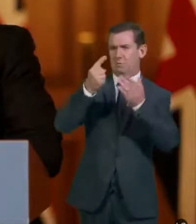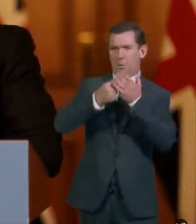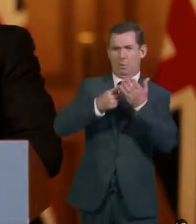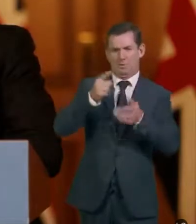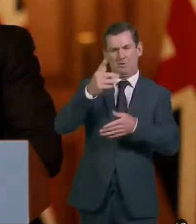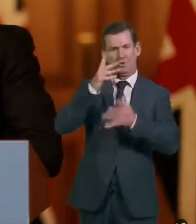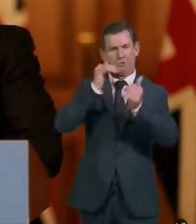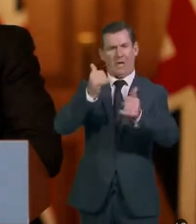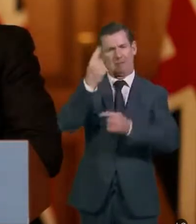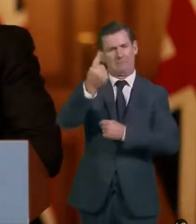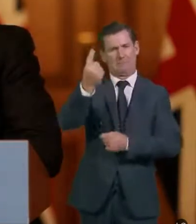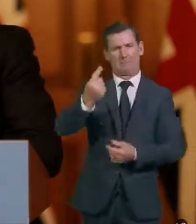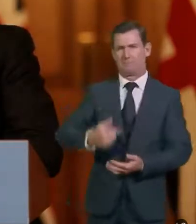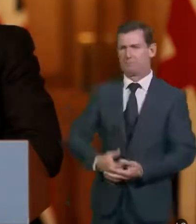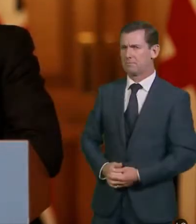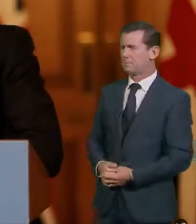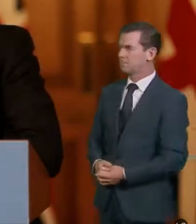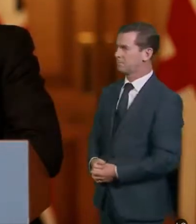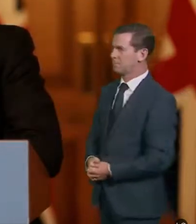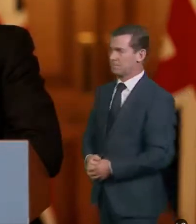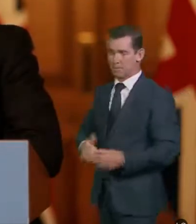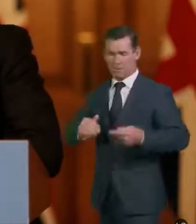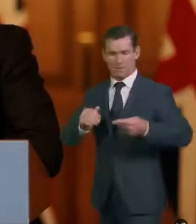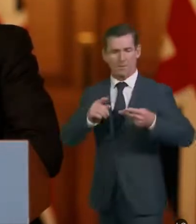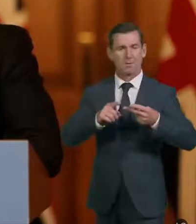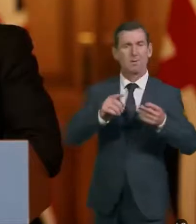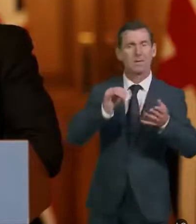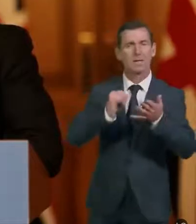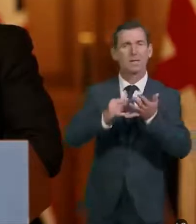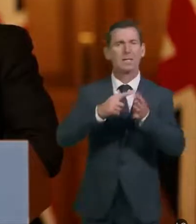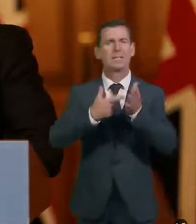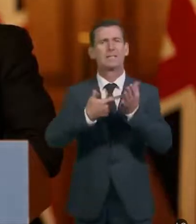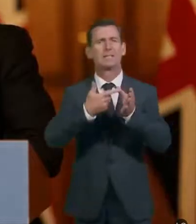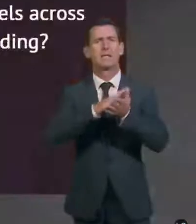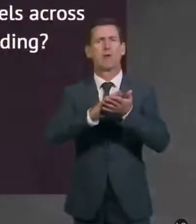Can we go to Sarah from Plymouth, please?